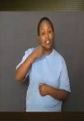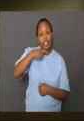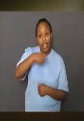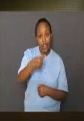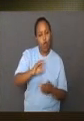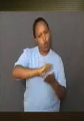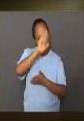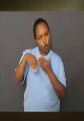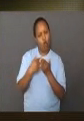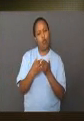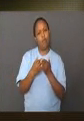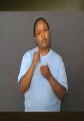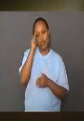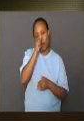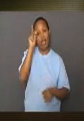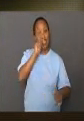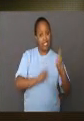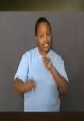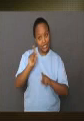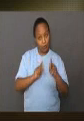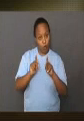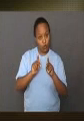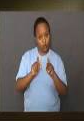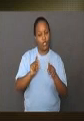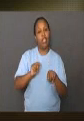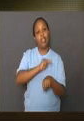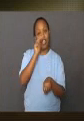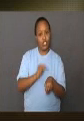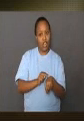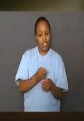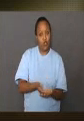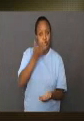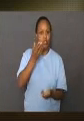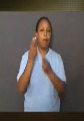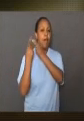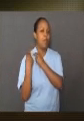all the people of Ethiopia owned the national